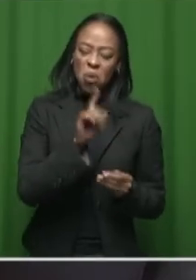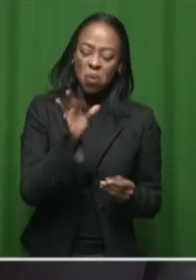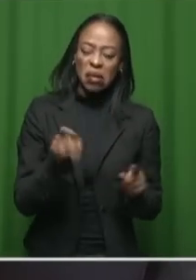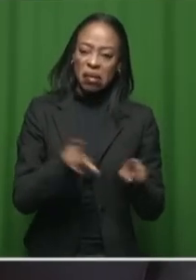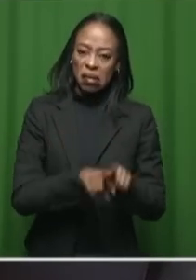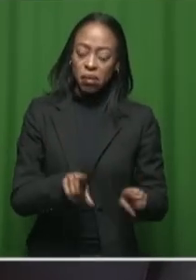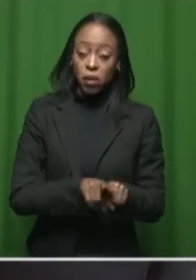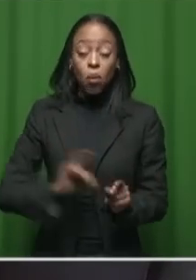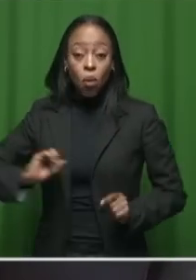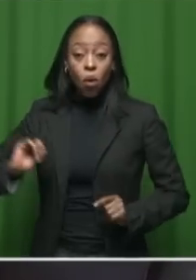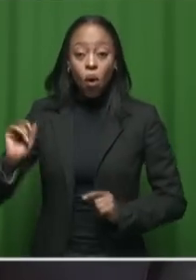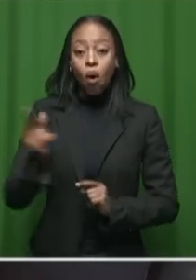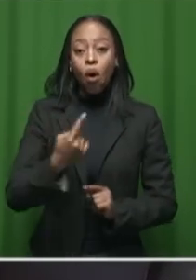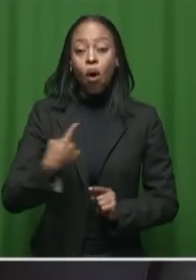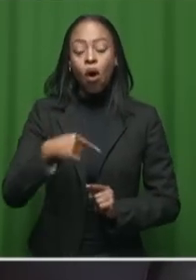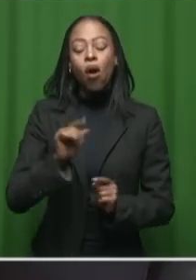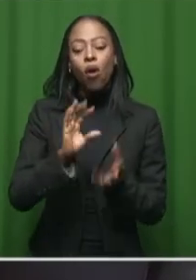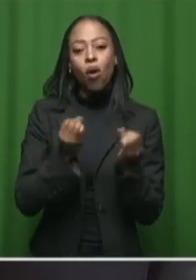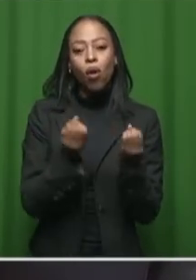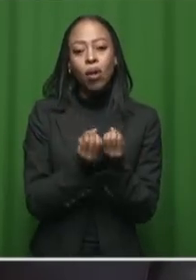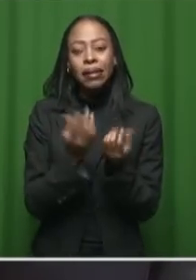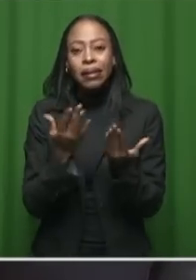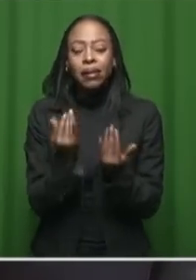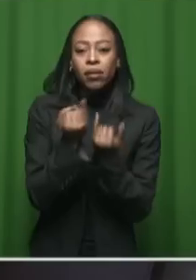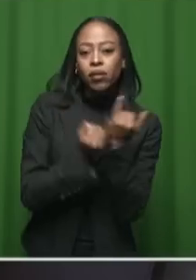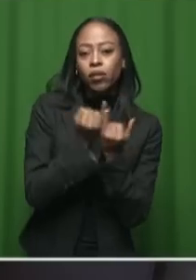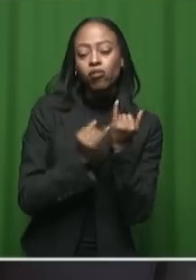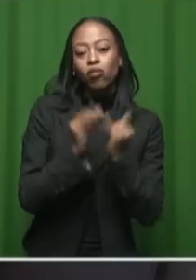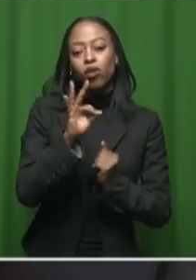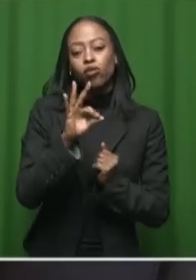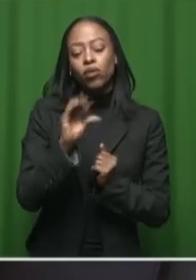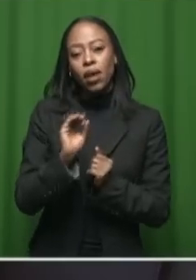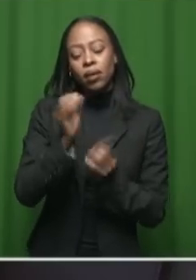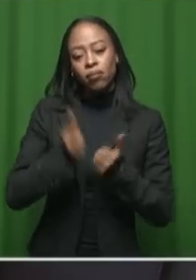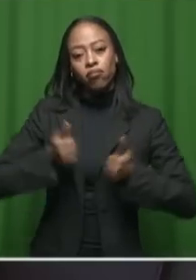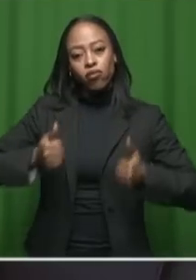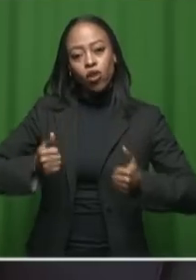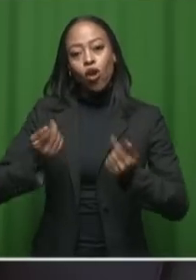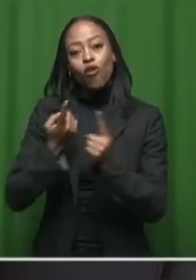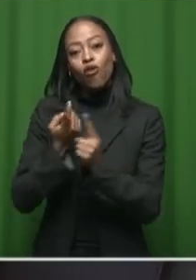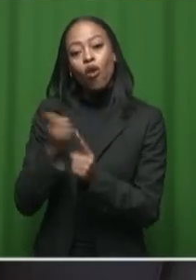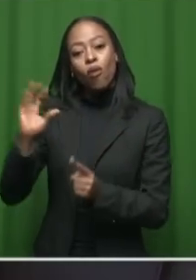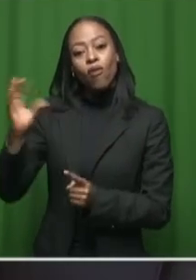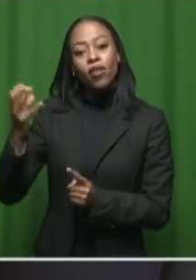these parties are jostling for 36 of the Free State legislature.